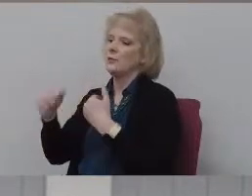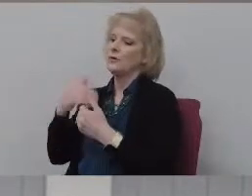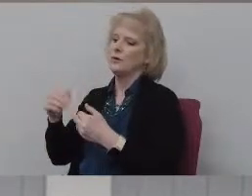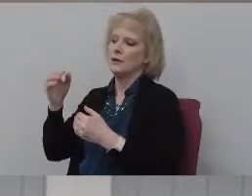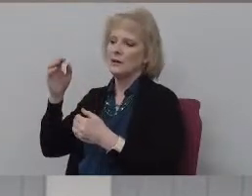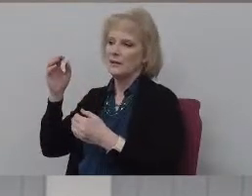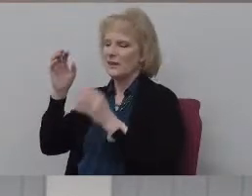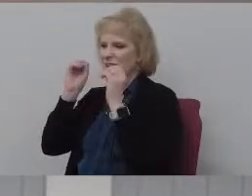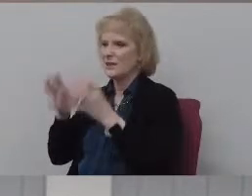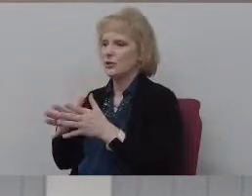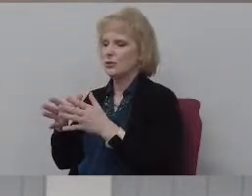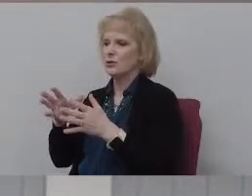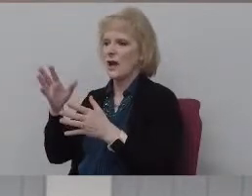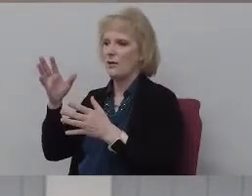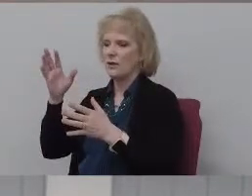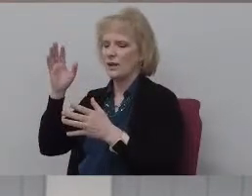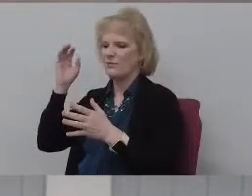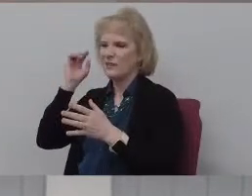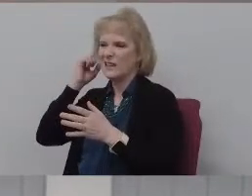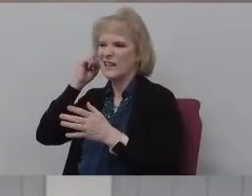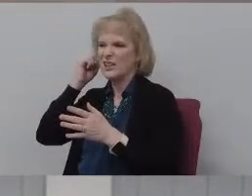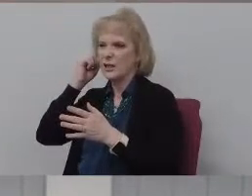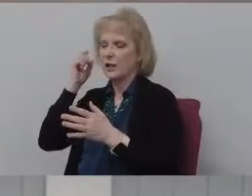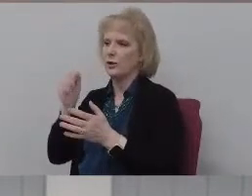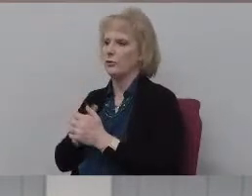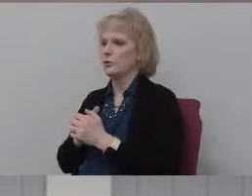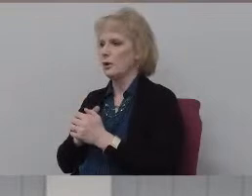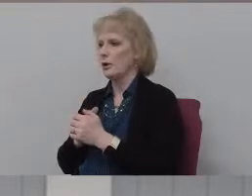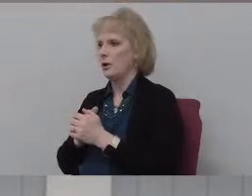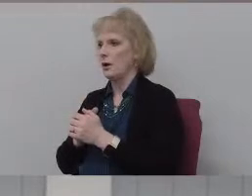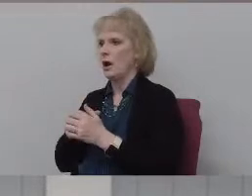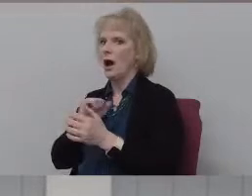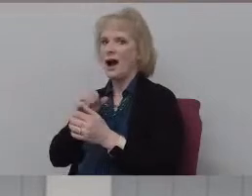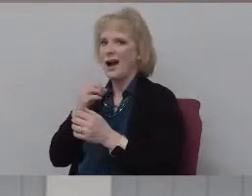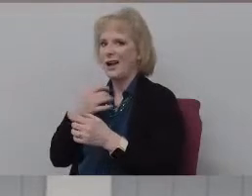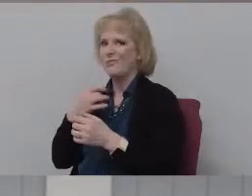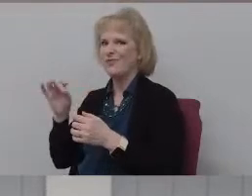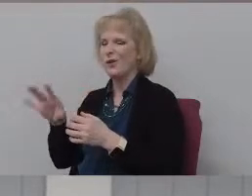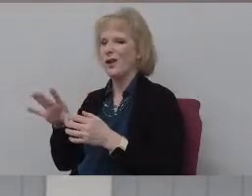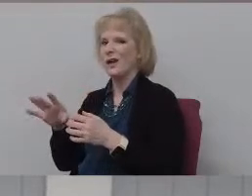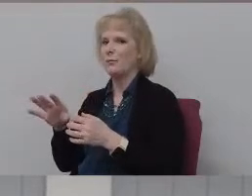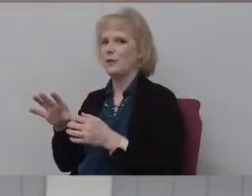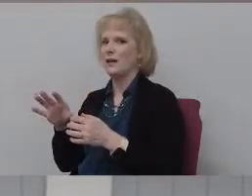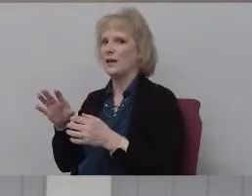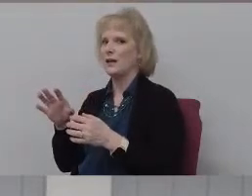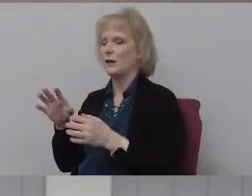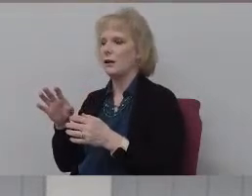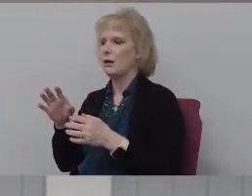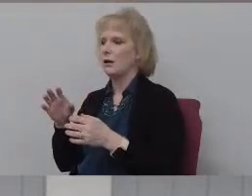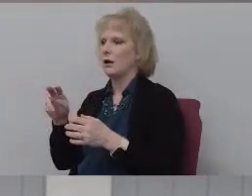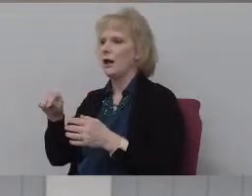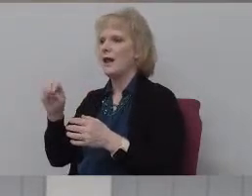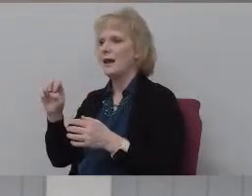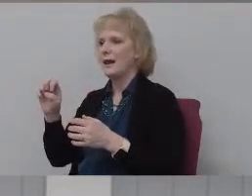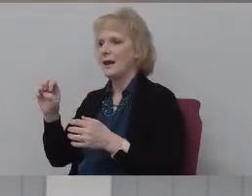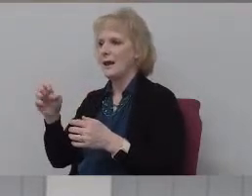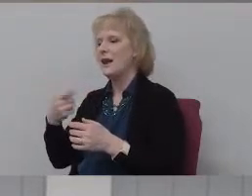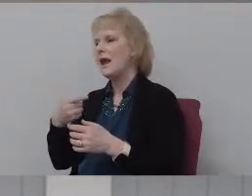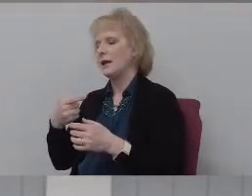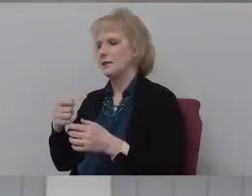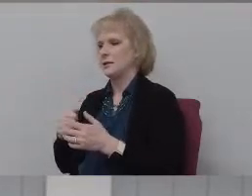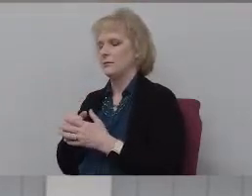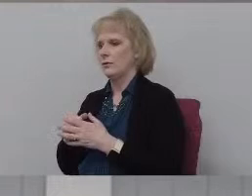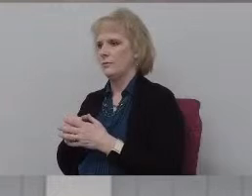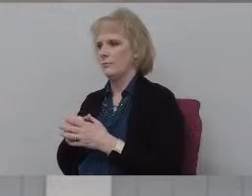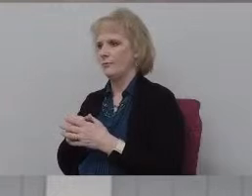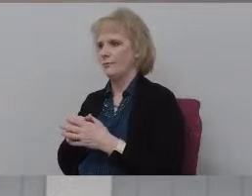I dislike being negative. I do. I dislike being negative. I can remember this. This was when I first started pastoring in Astoria. We